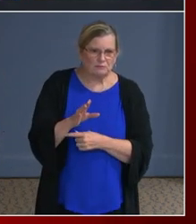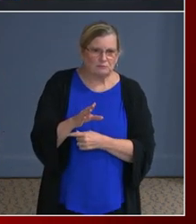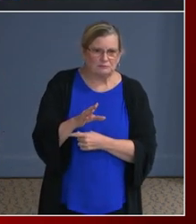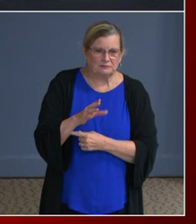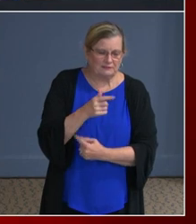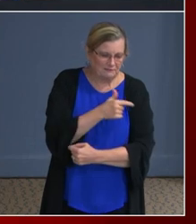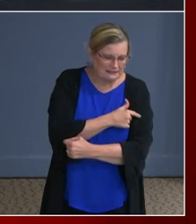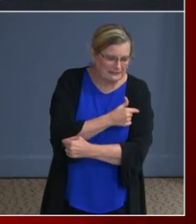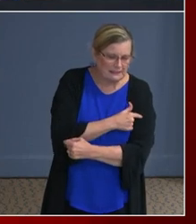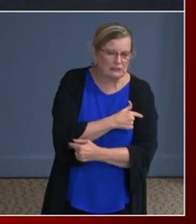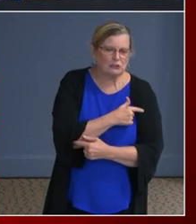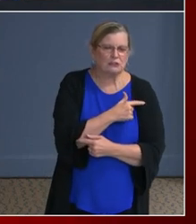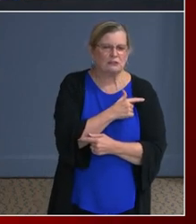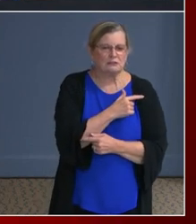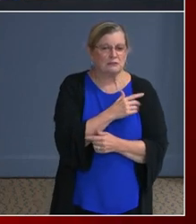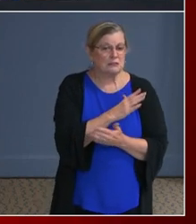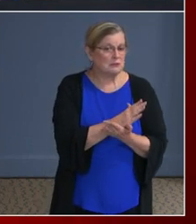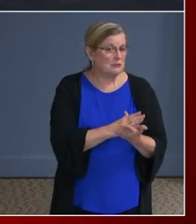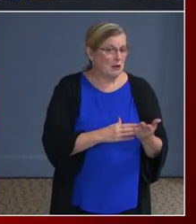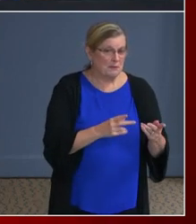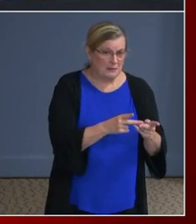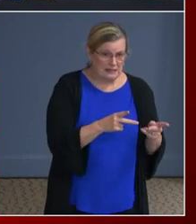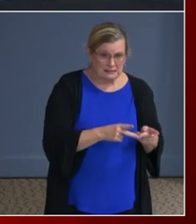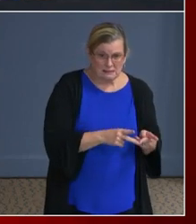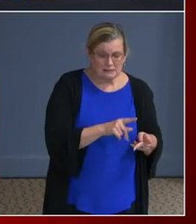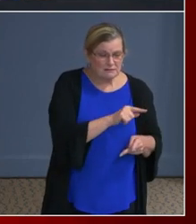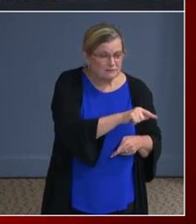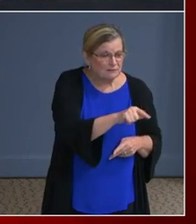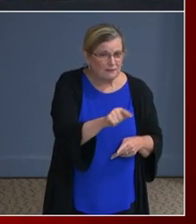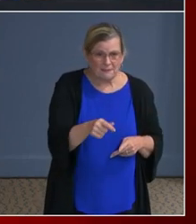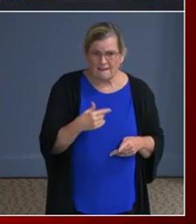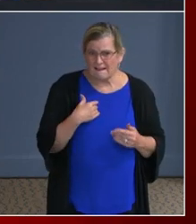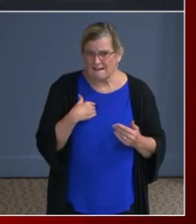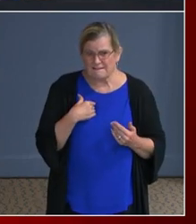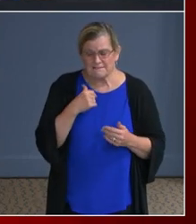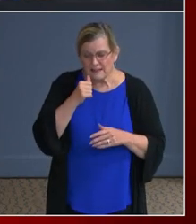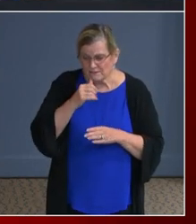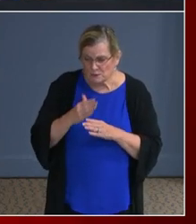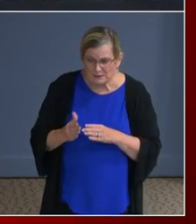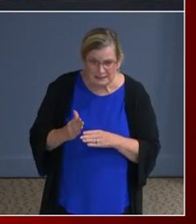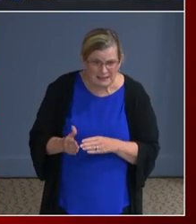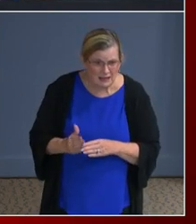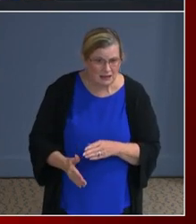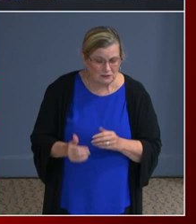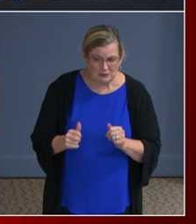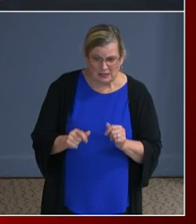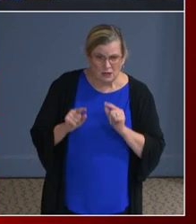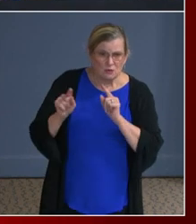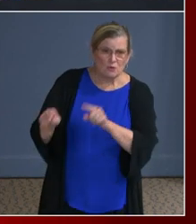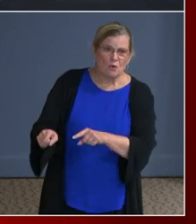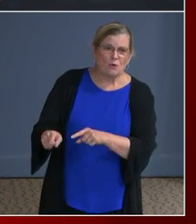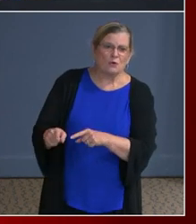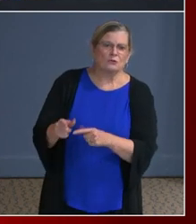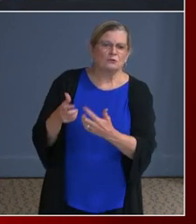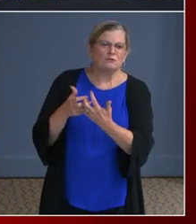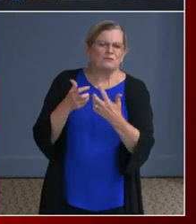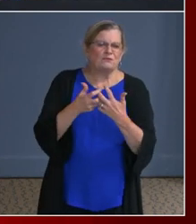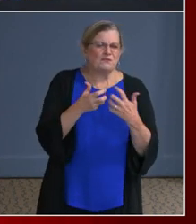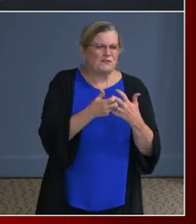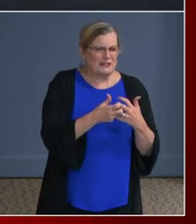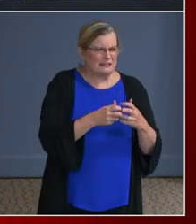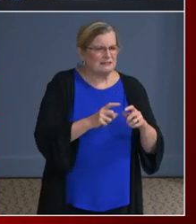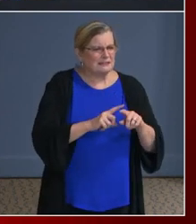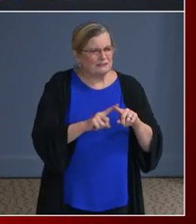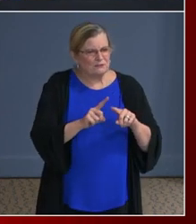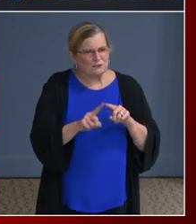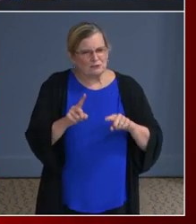or weekend hours to be able to accommodate the demand that we know our families may have, who may have opted back in March